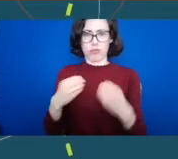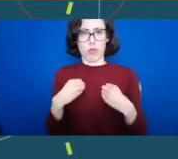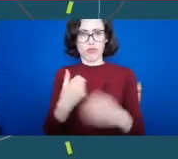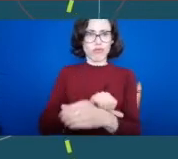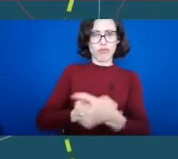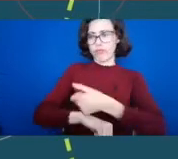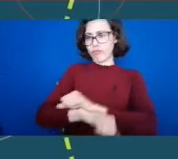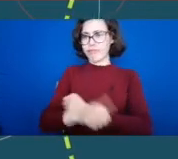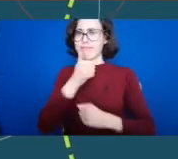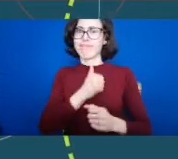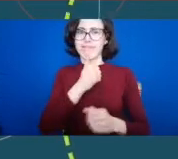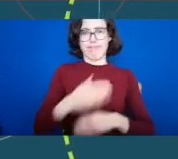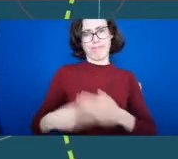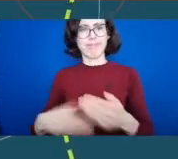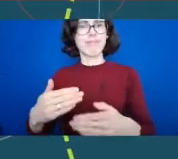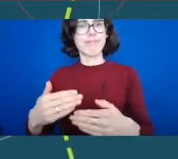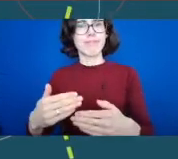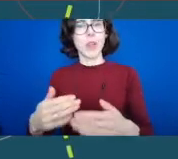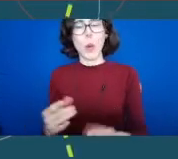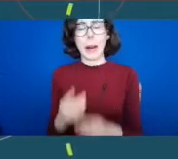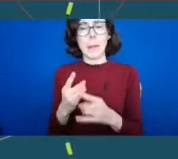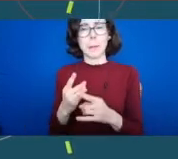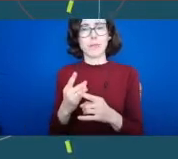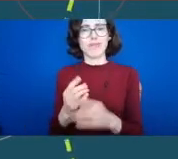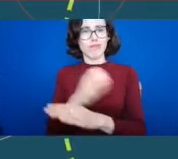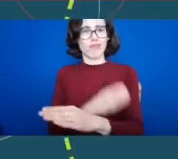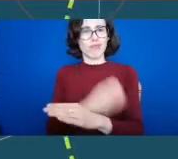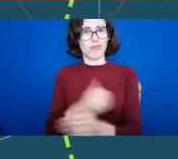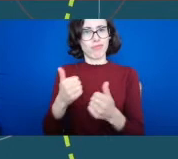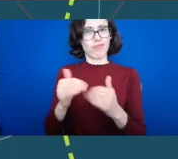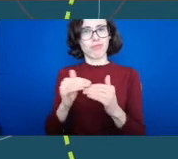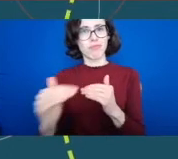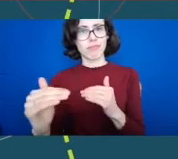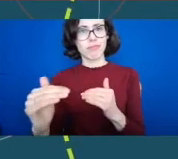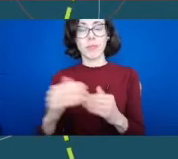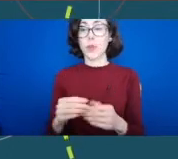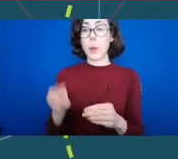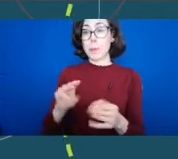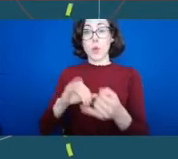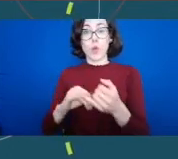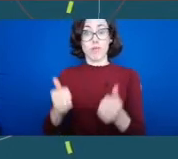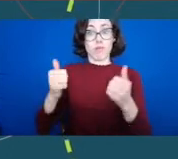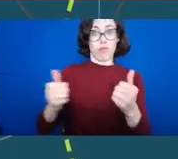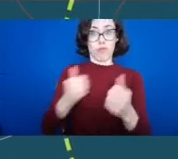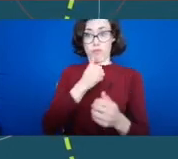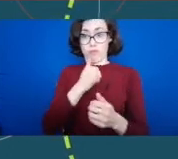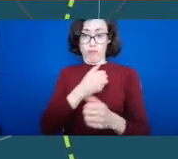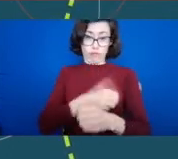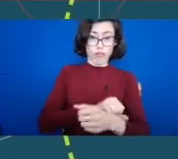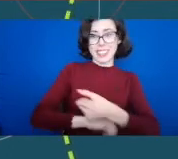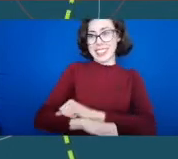the body's equilibrium. So people who have good resilience are able to